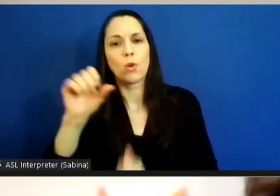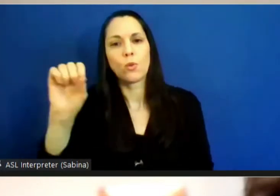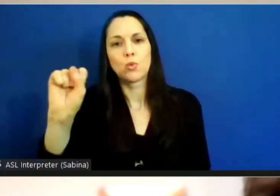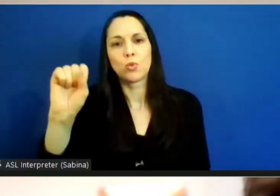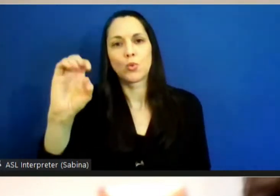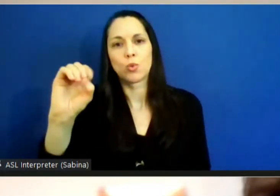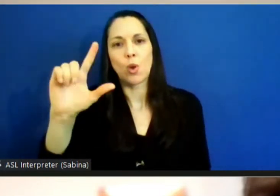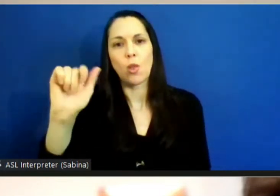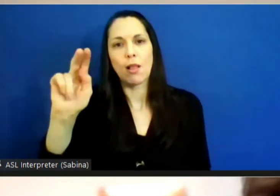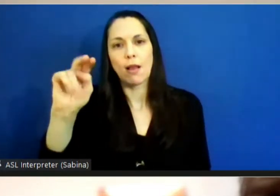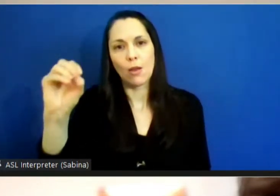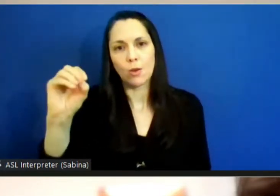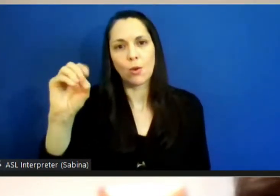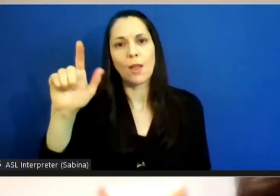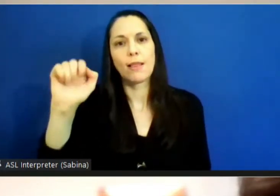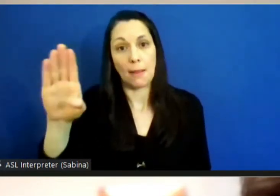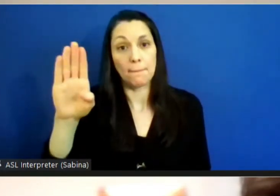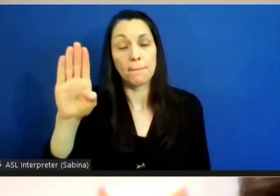and